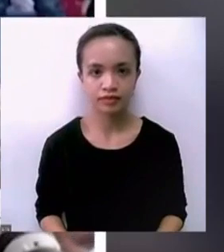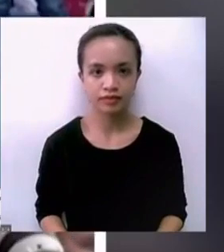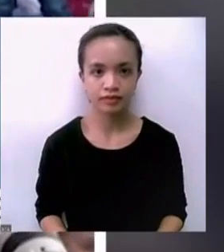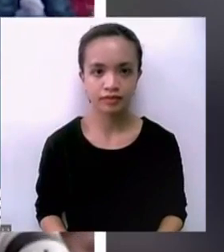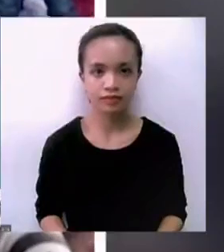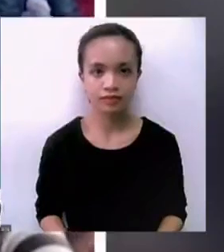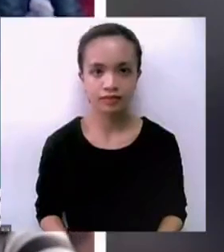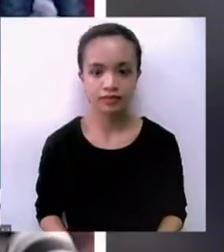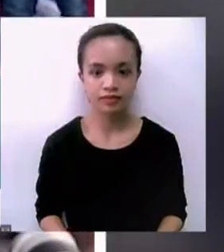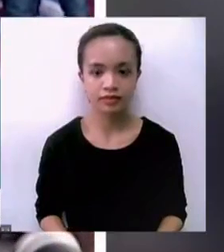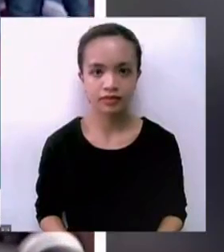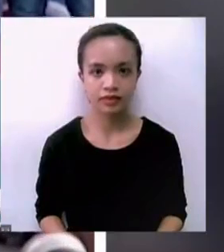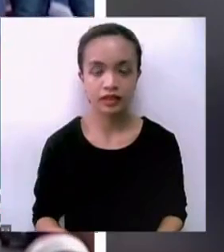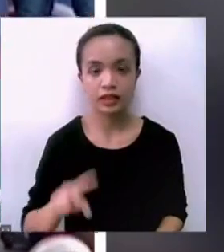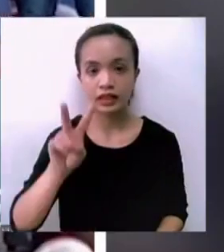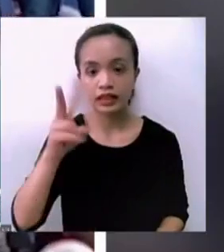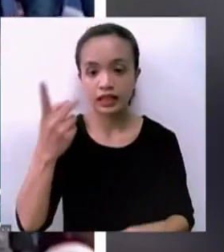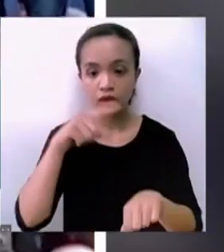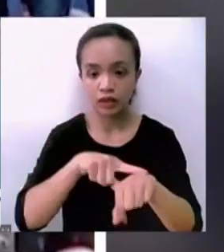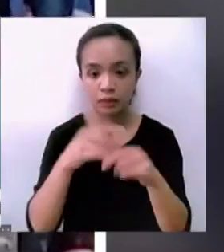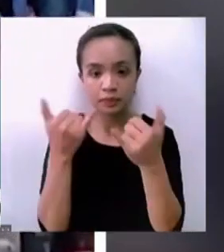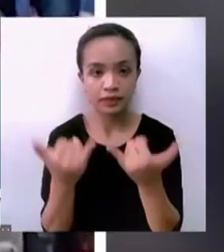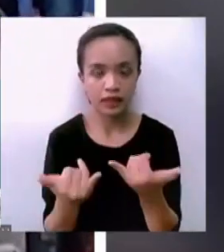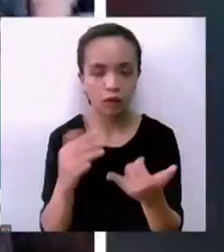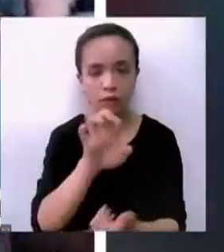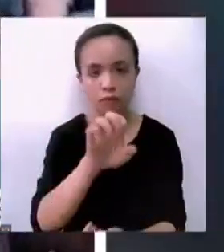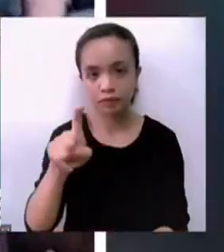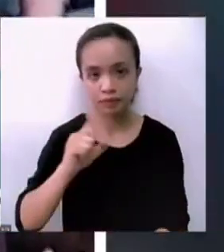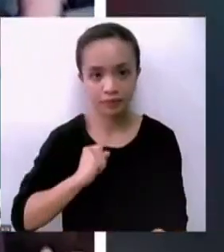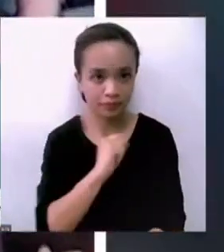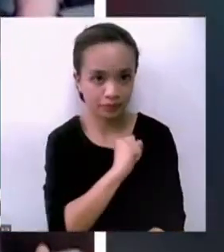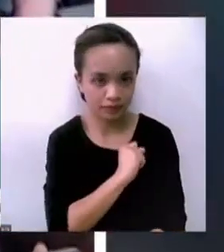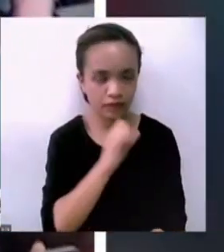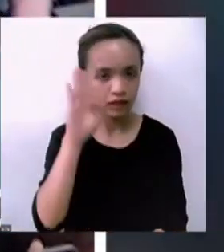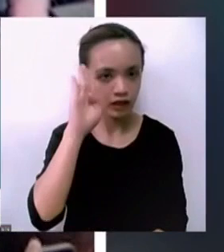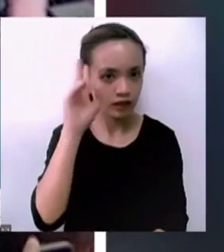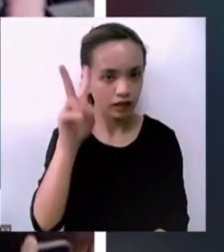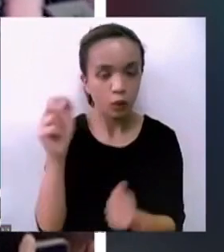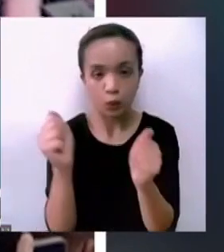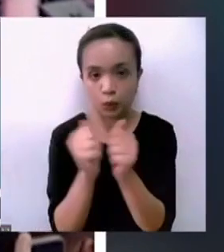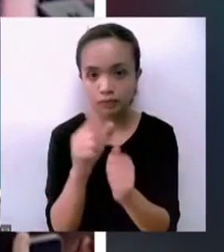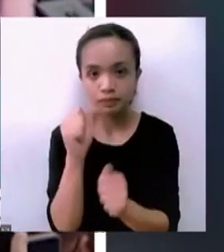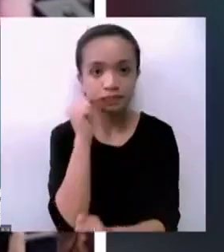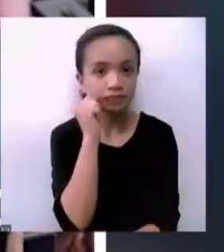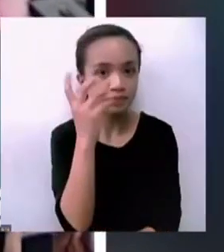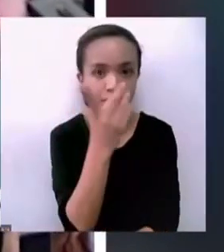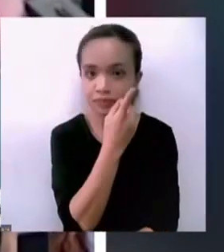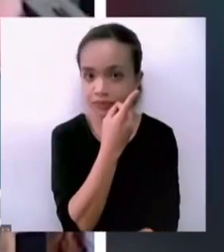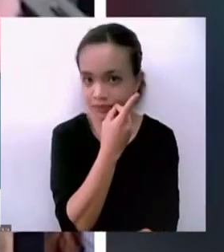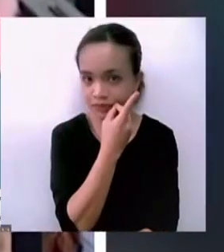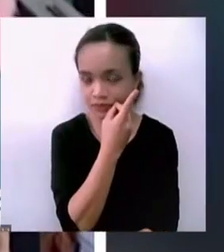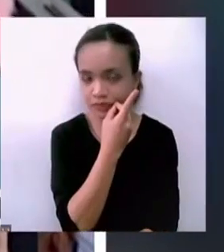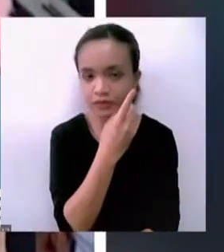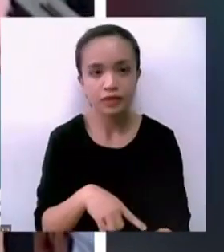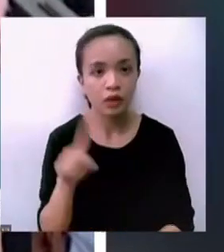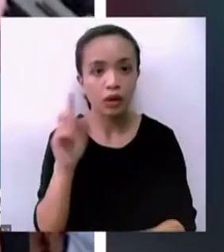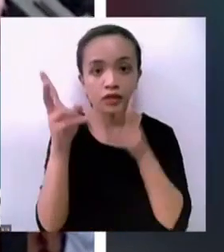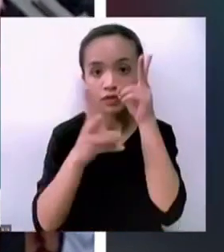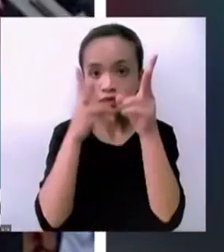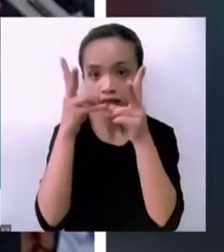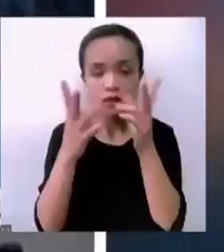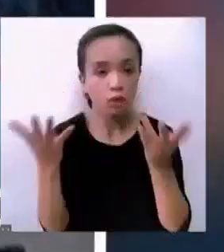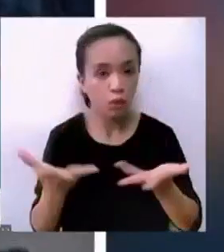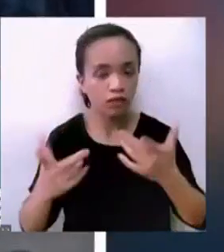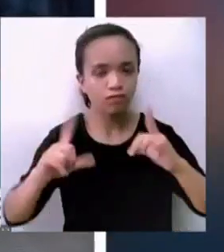Carmina, for the second time, former Senator Bongbong Marcos and his running mate, Davao City Mayor Sara Duterte, visited the province of Laguna.